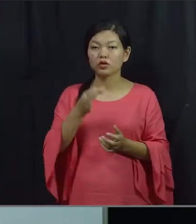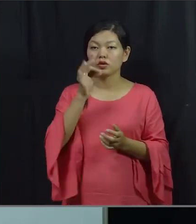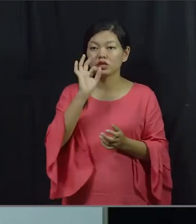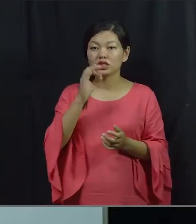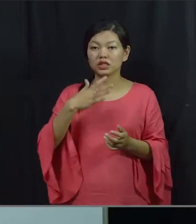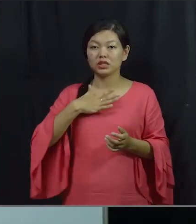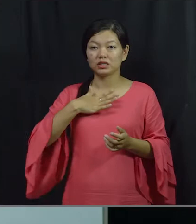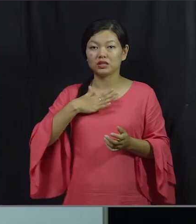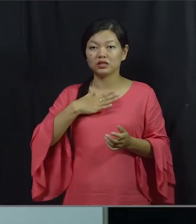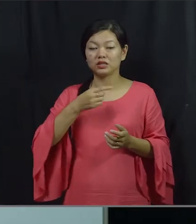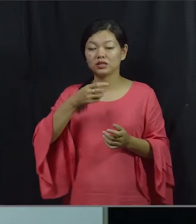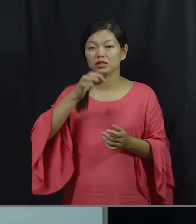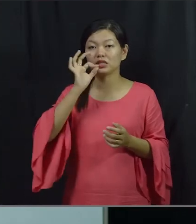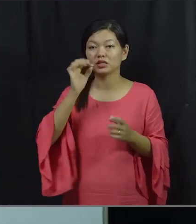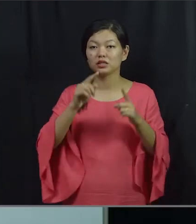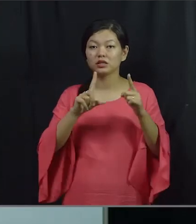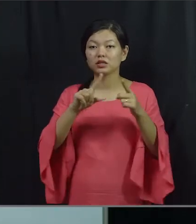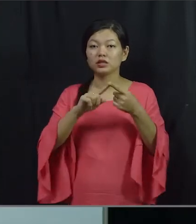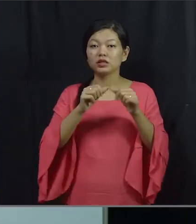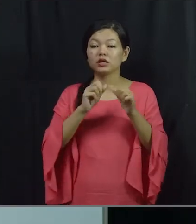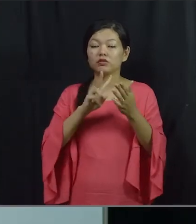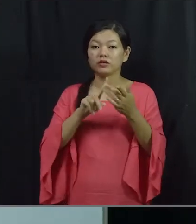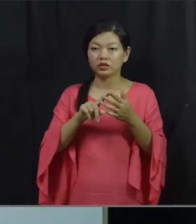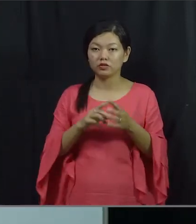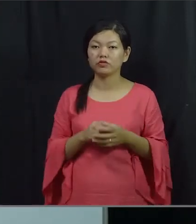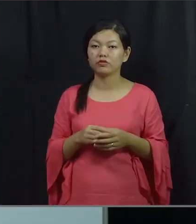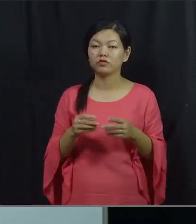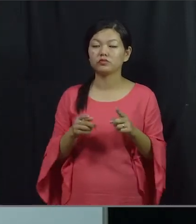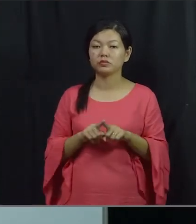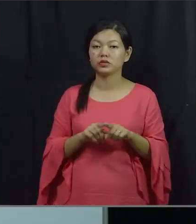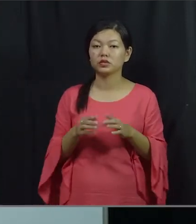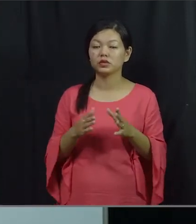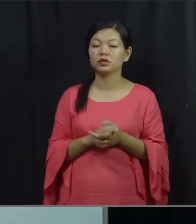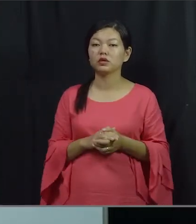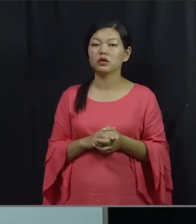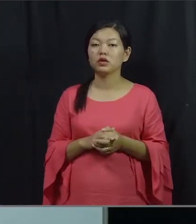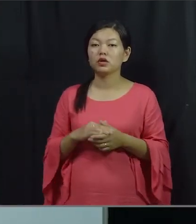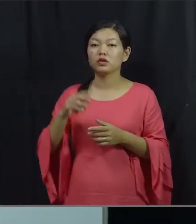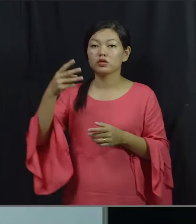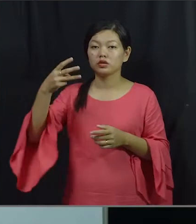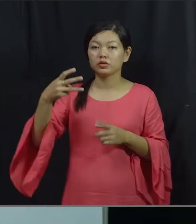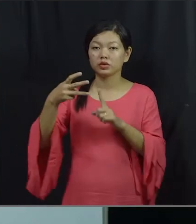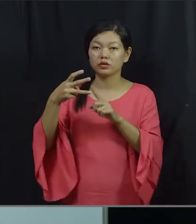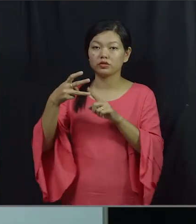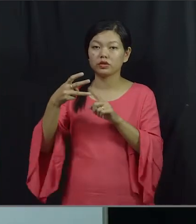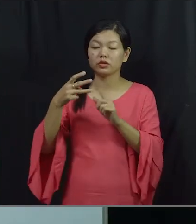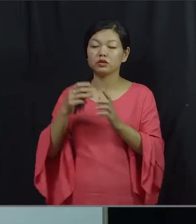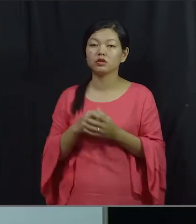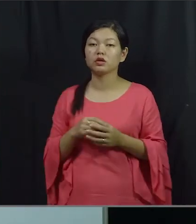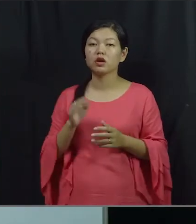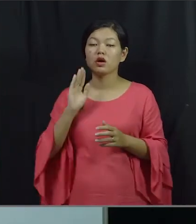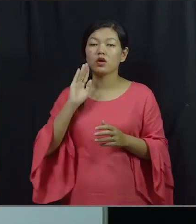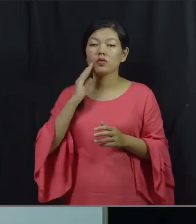Now coming to the entry port trade, okay. So when one country imports goods